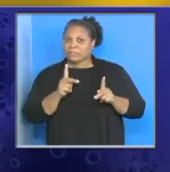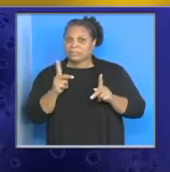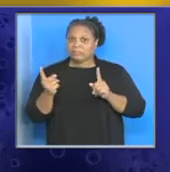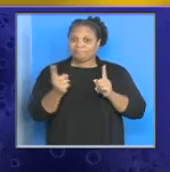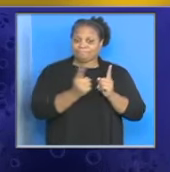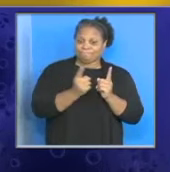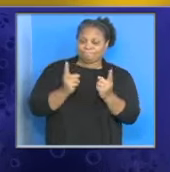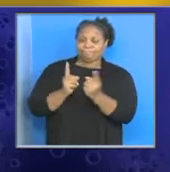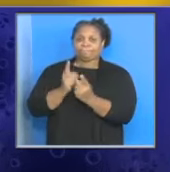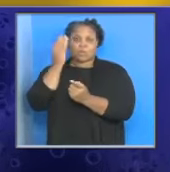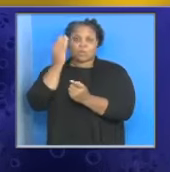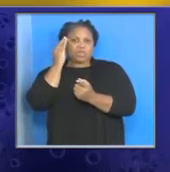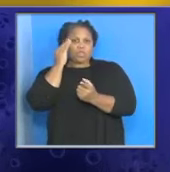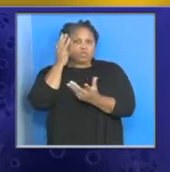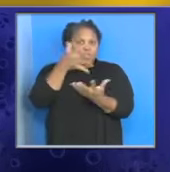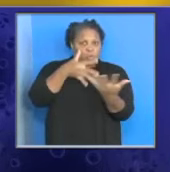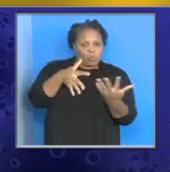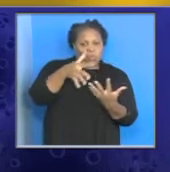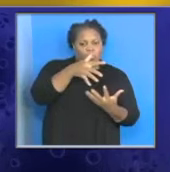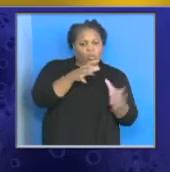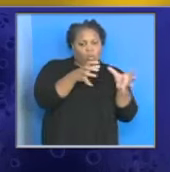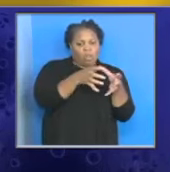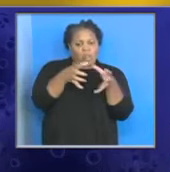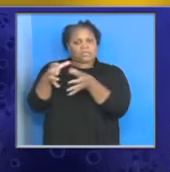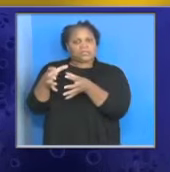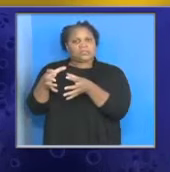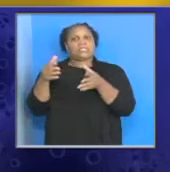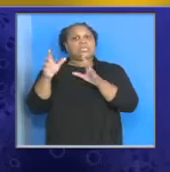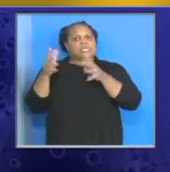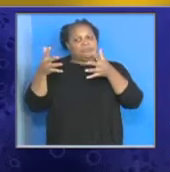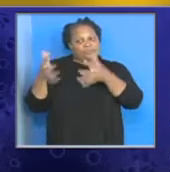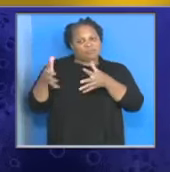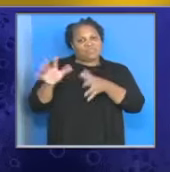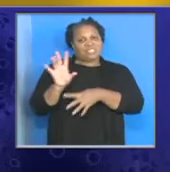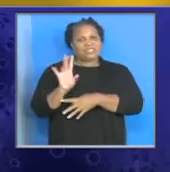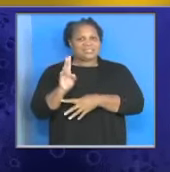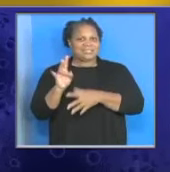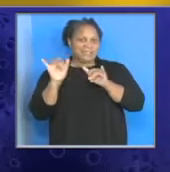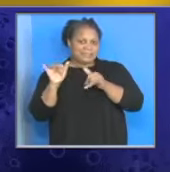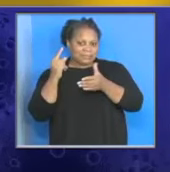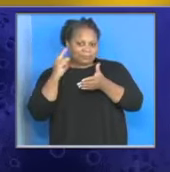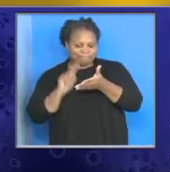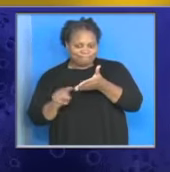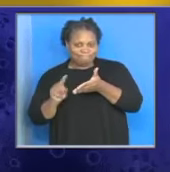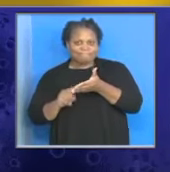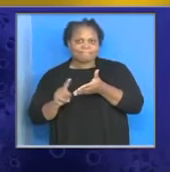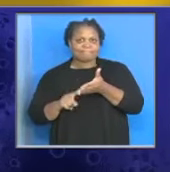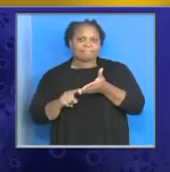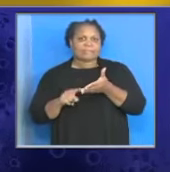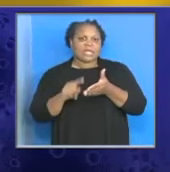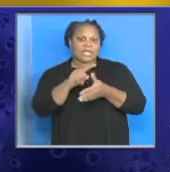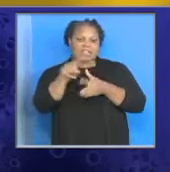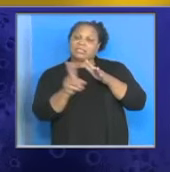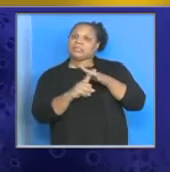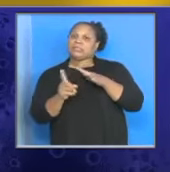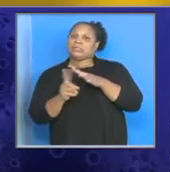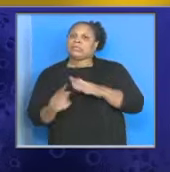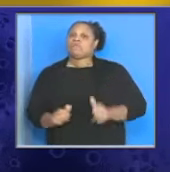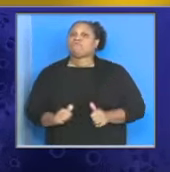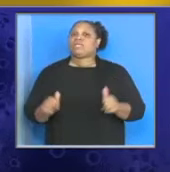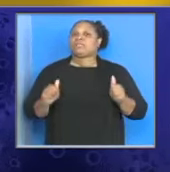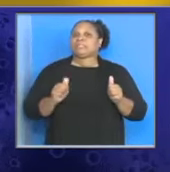with known clusters. The remaining 7 new cases are classified as under investigation. These cases are amongst residents